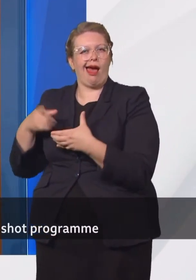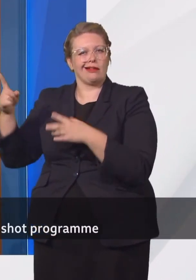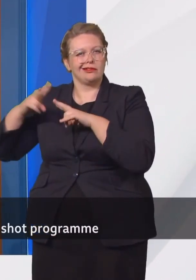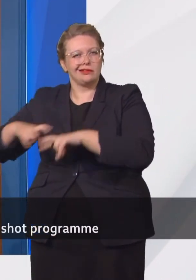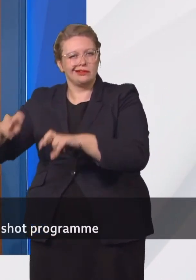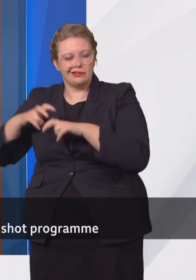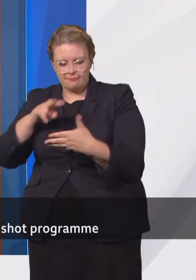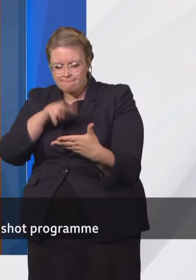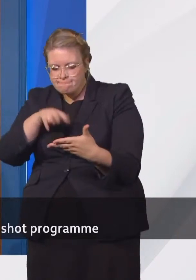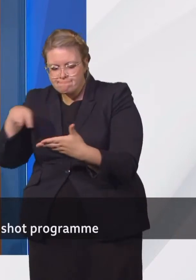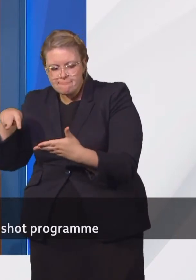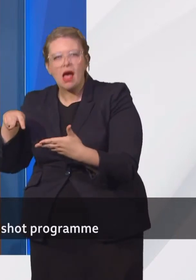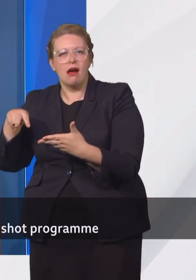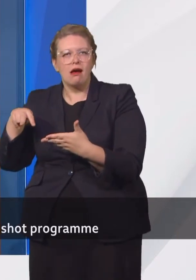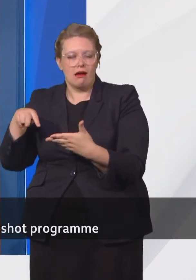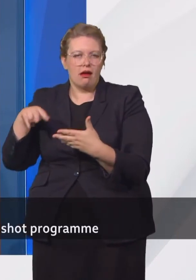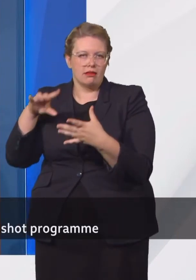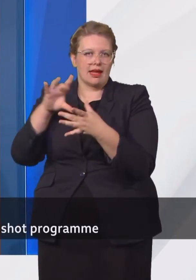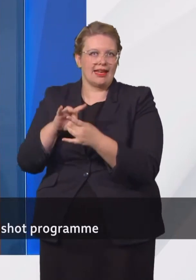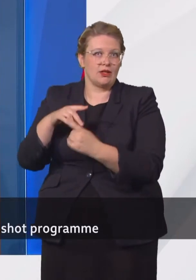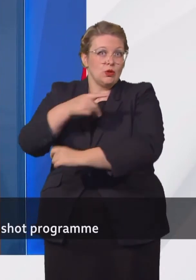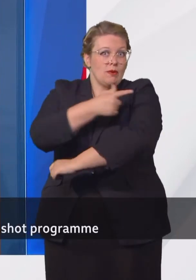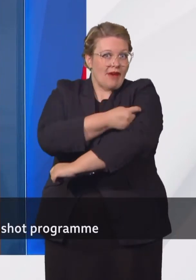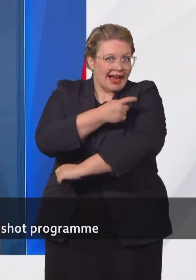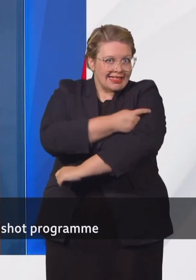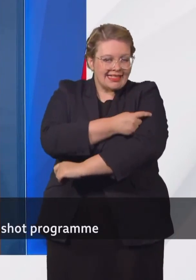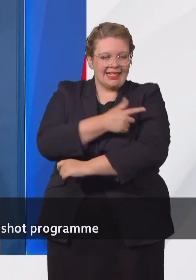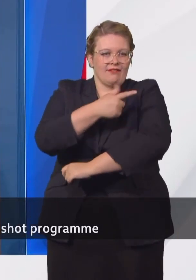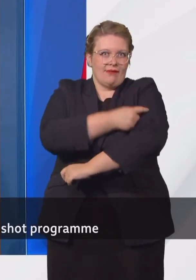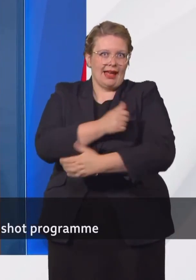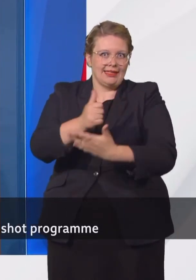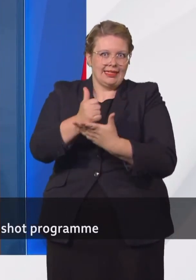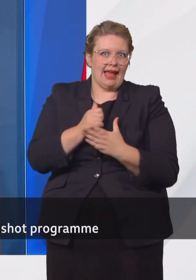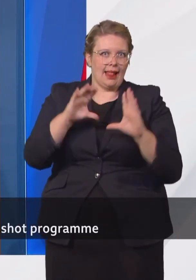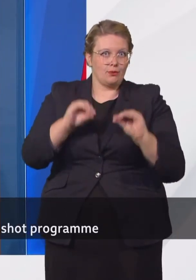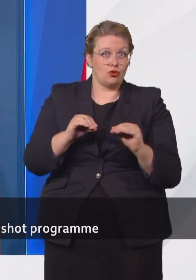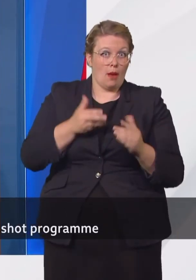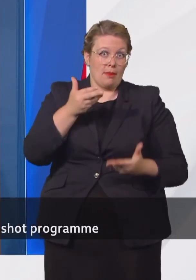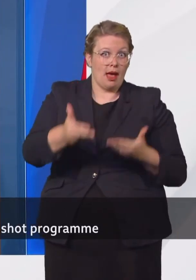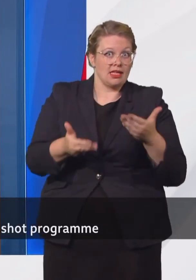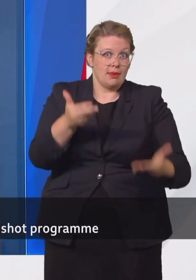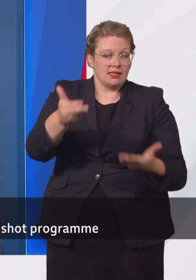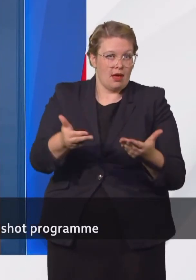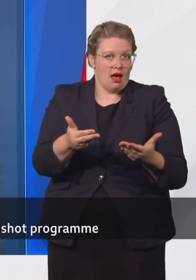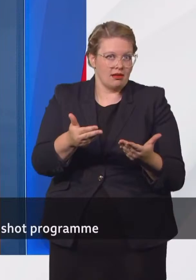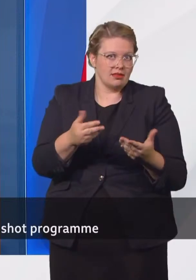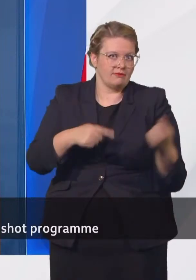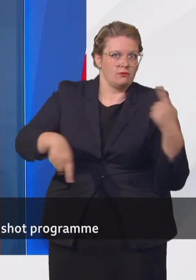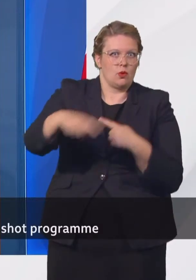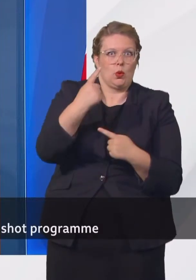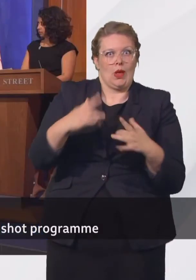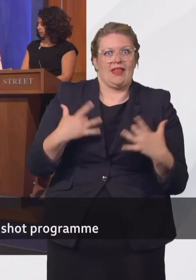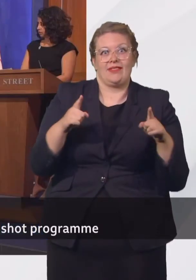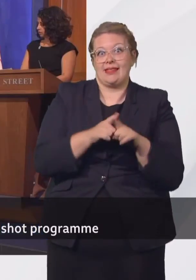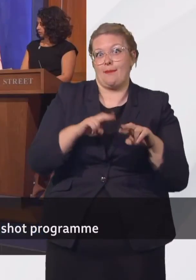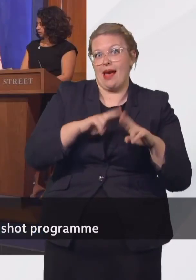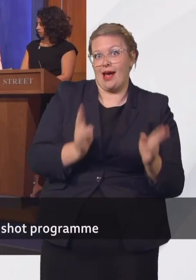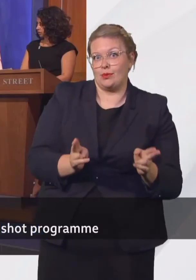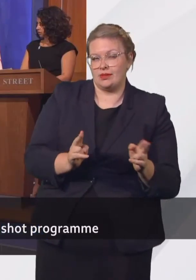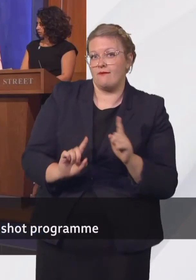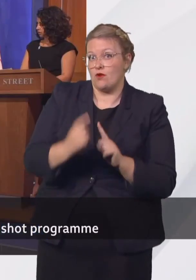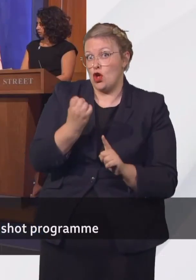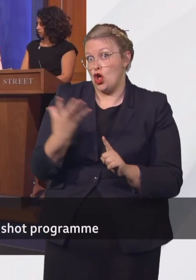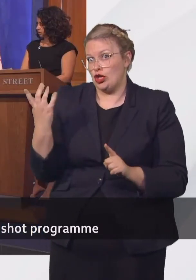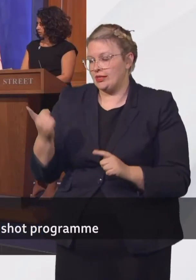to vaccine-related reductions in transmission inside households. First slide, please.